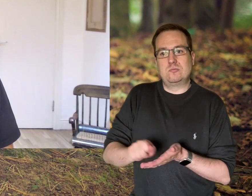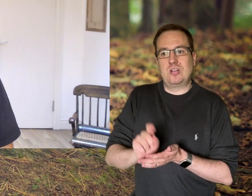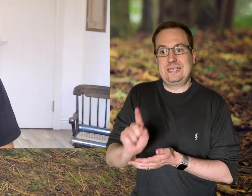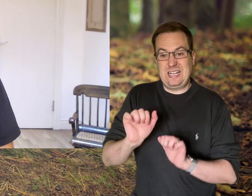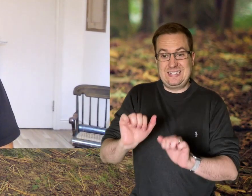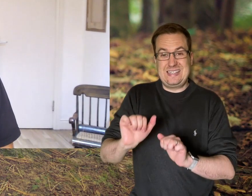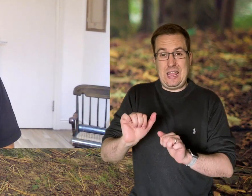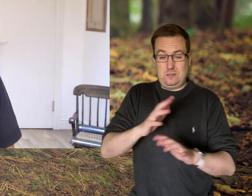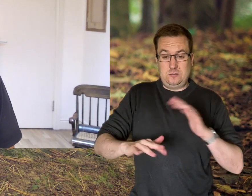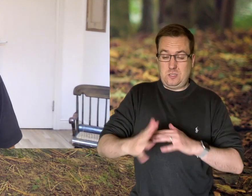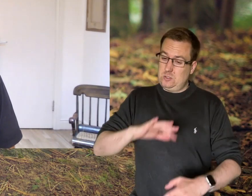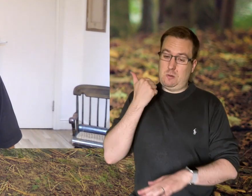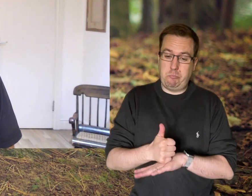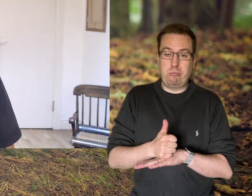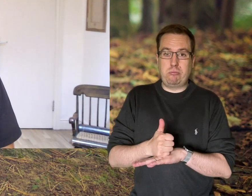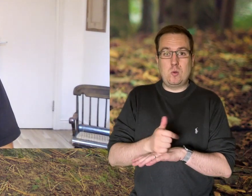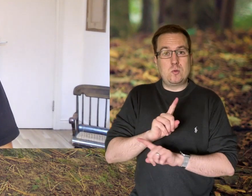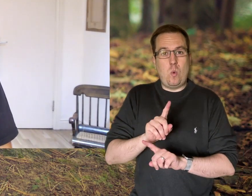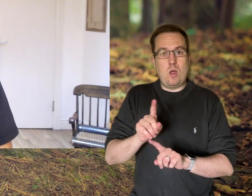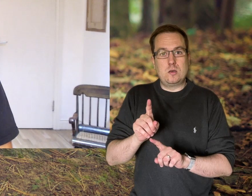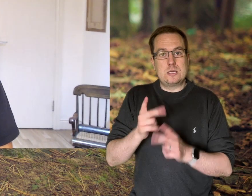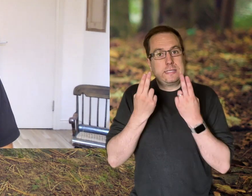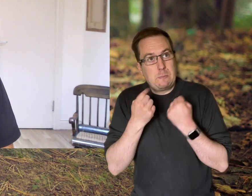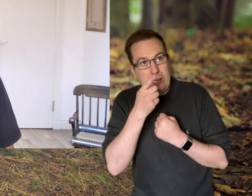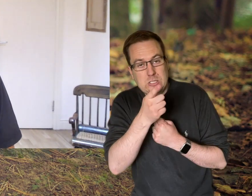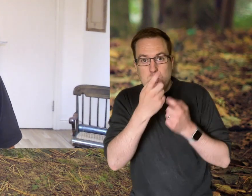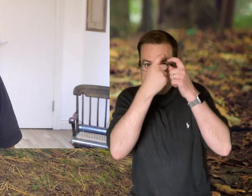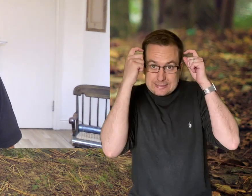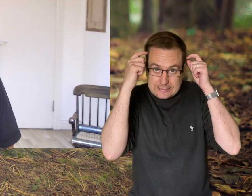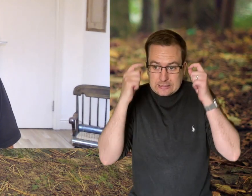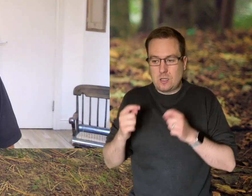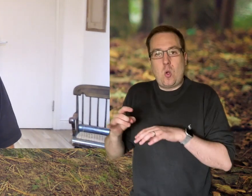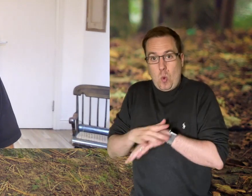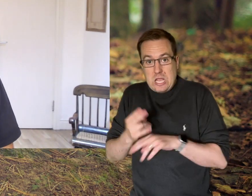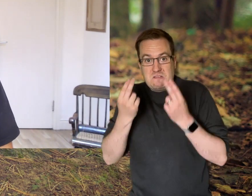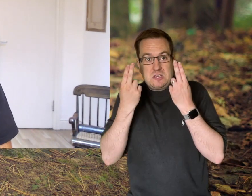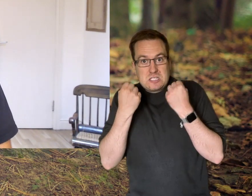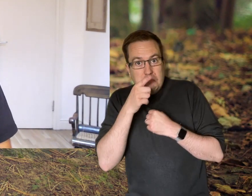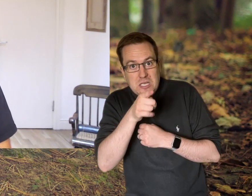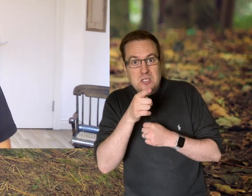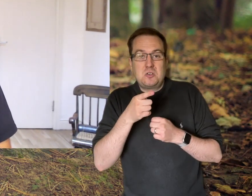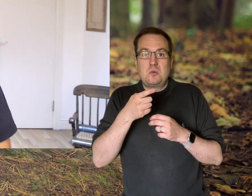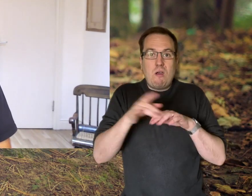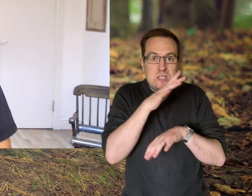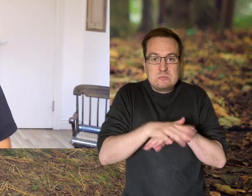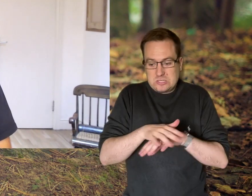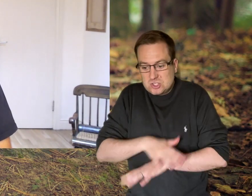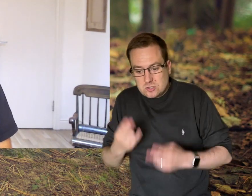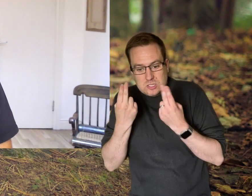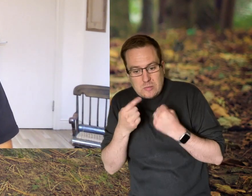society. Submit to Caesar. Wives submit to husbands. Children submit to fathers.